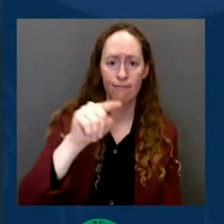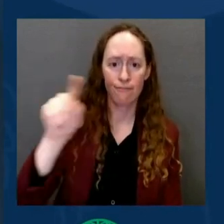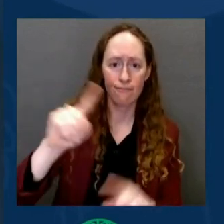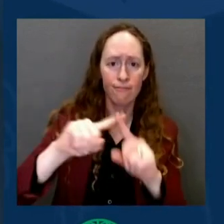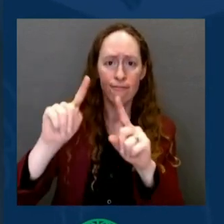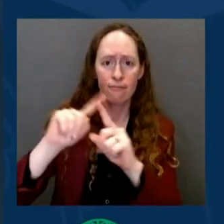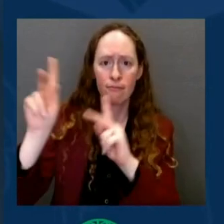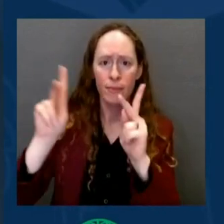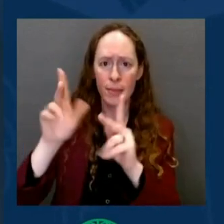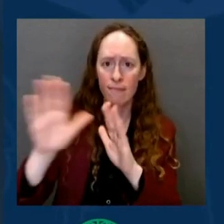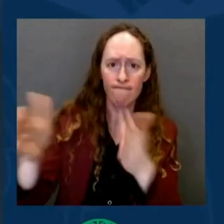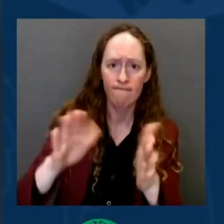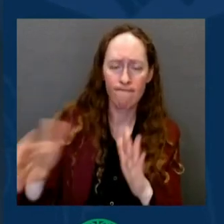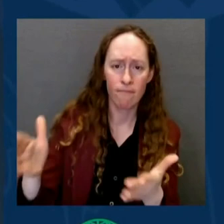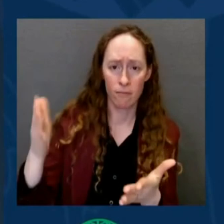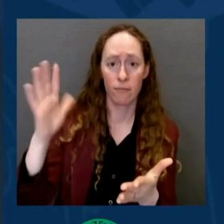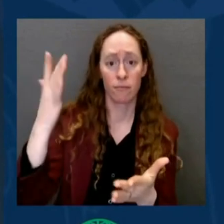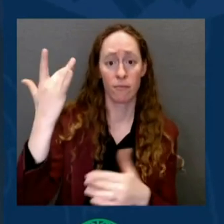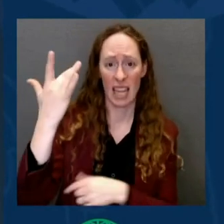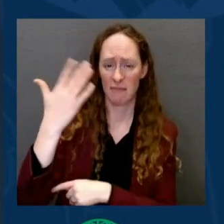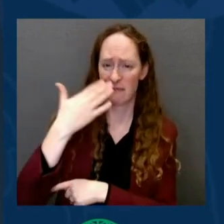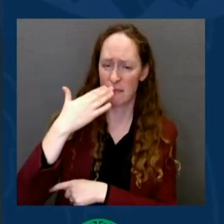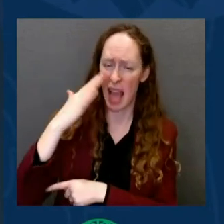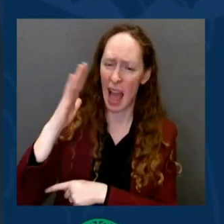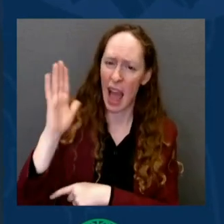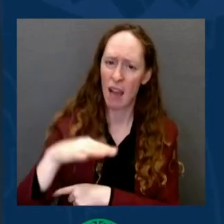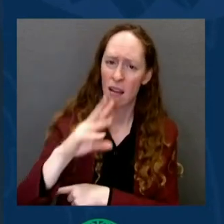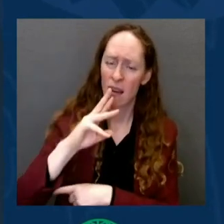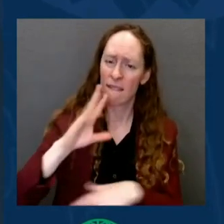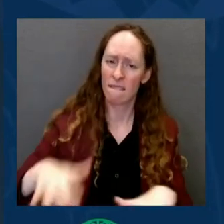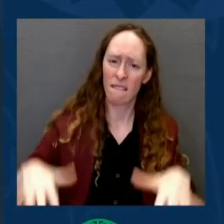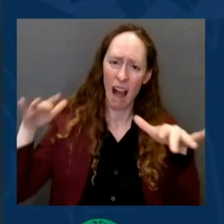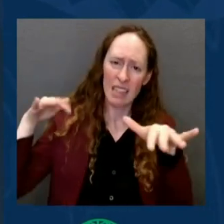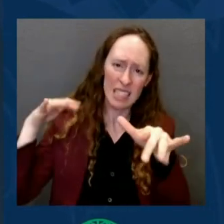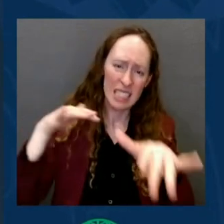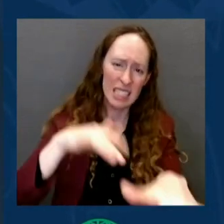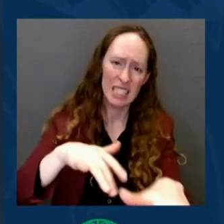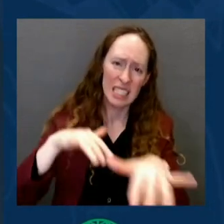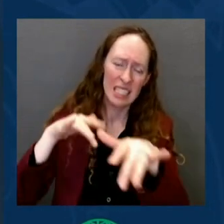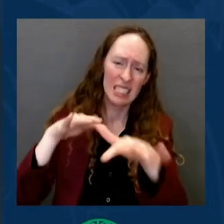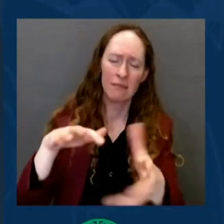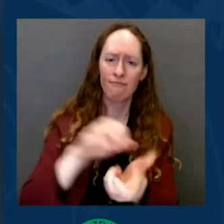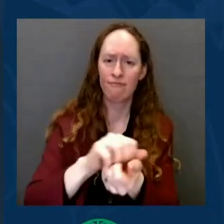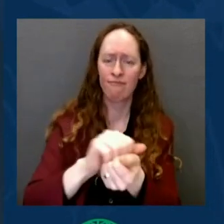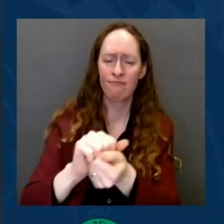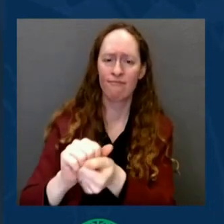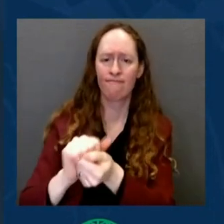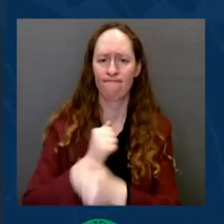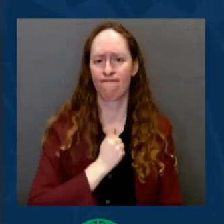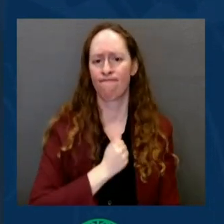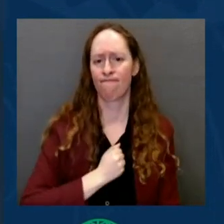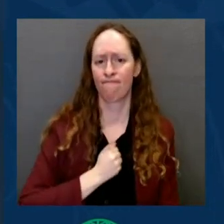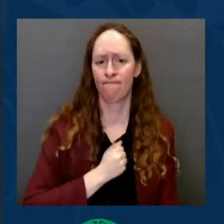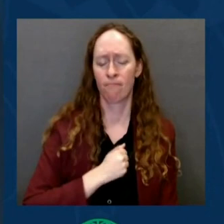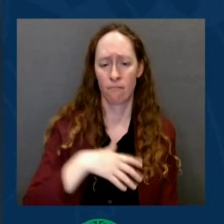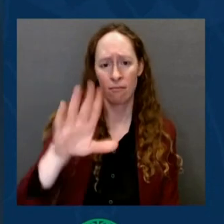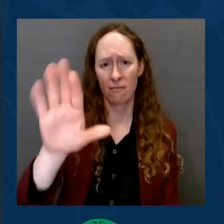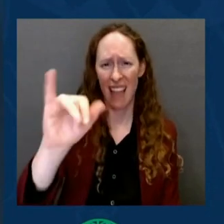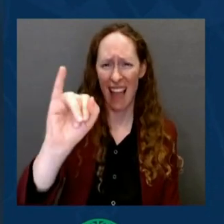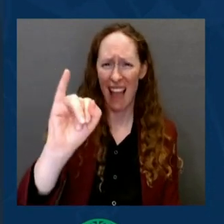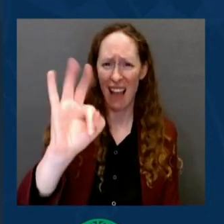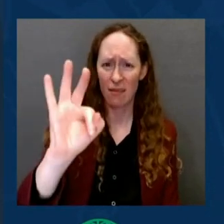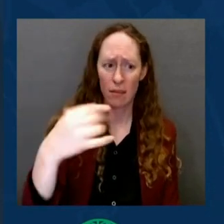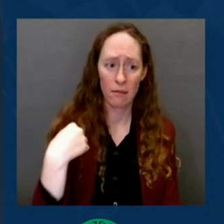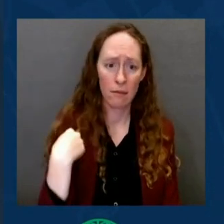you last night, but if there's anything the United States can do to help in this effort,